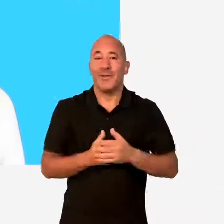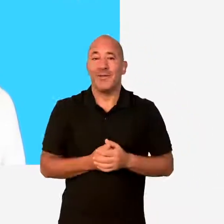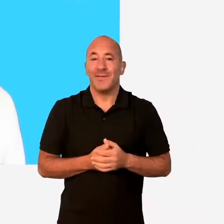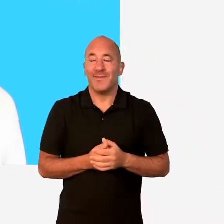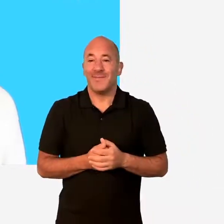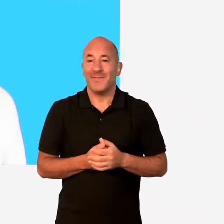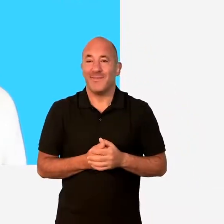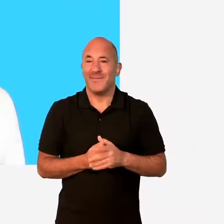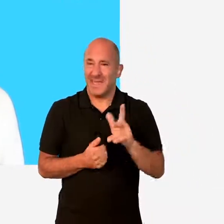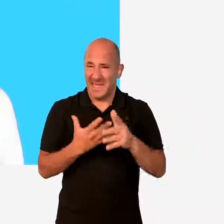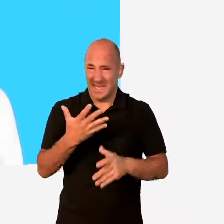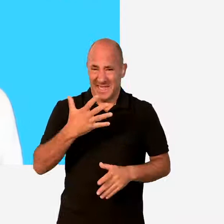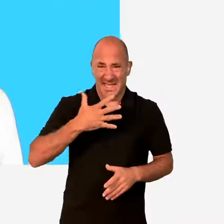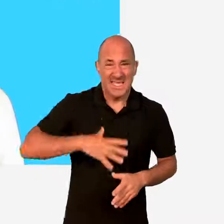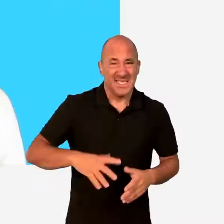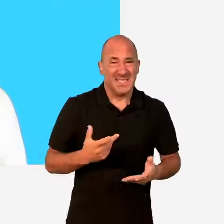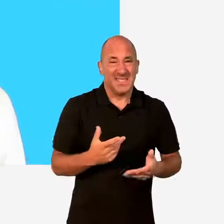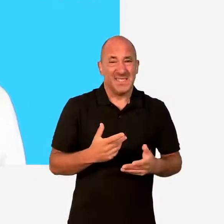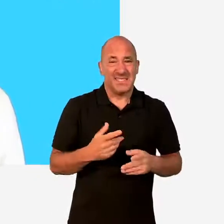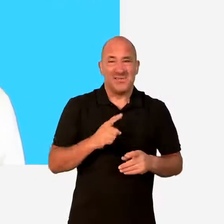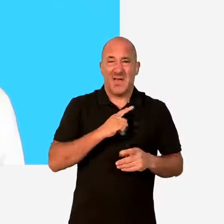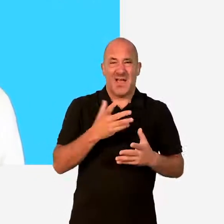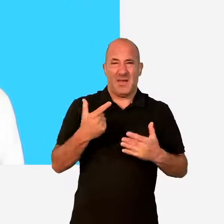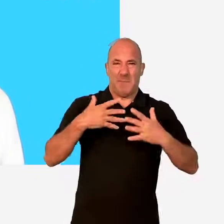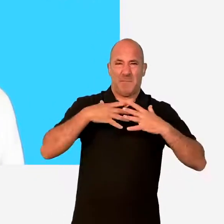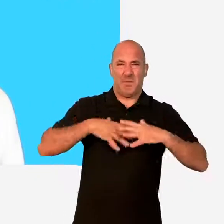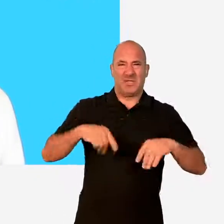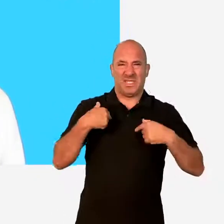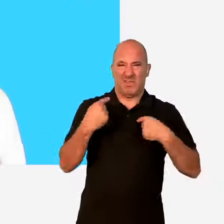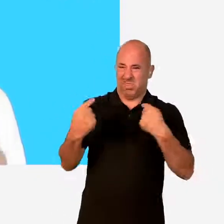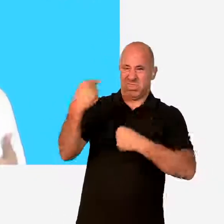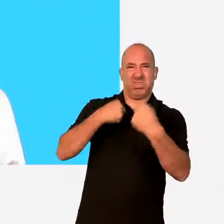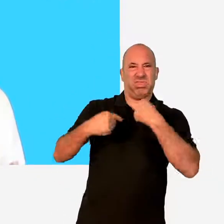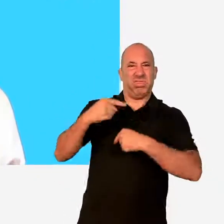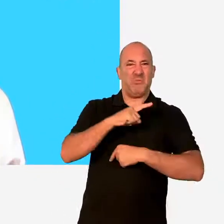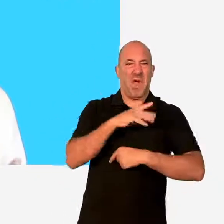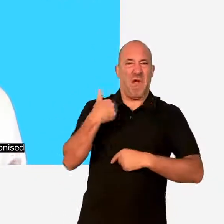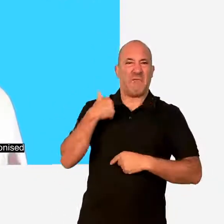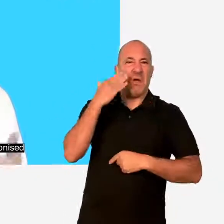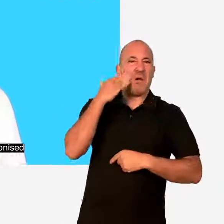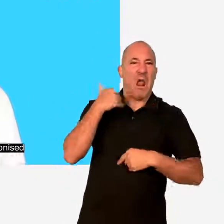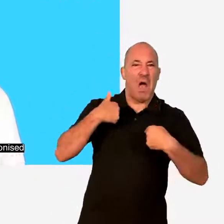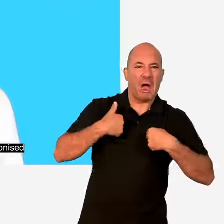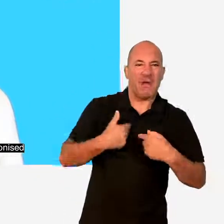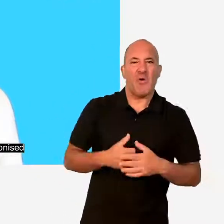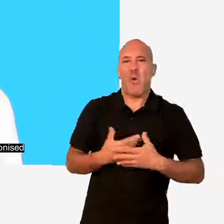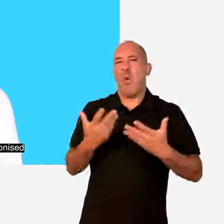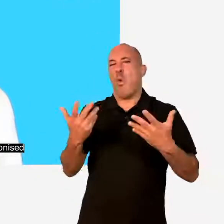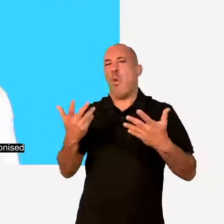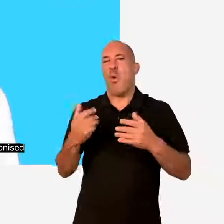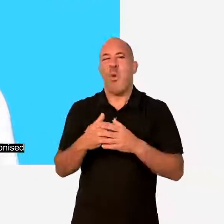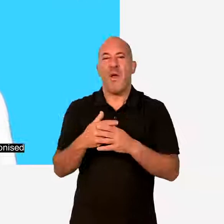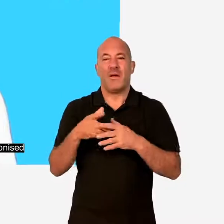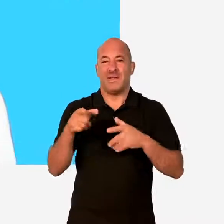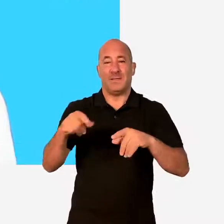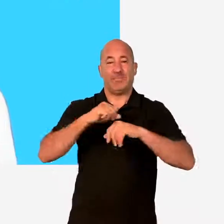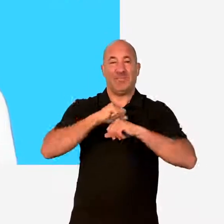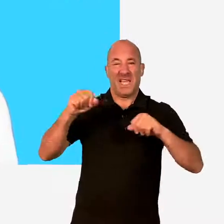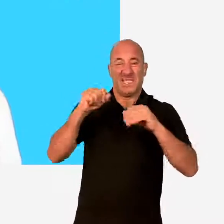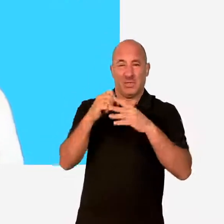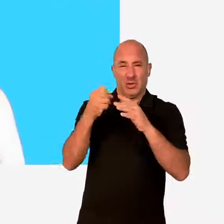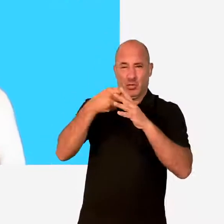that they need is amazing and really needed, but it's not like their bodies are still going to be